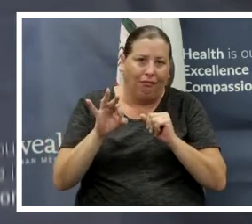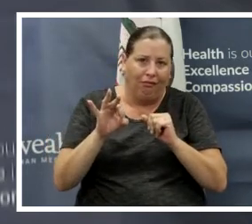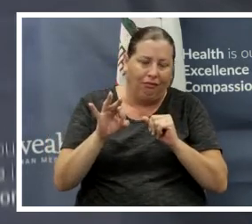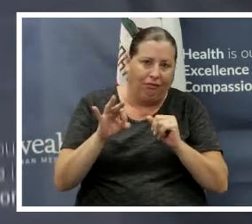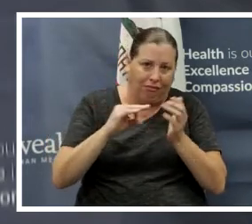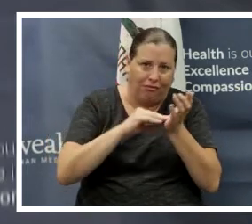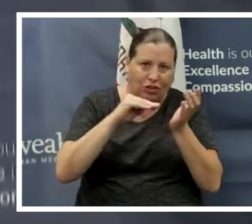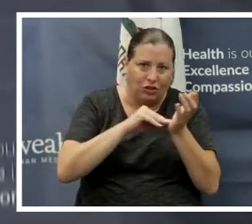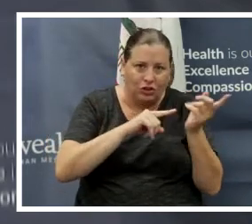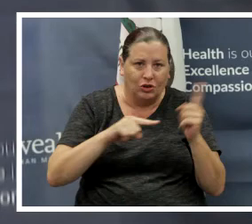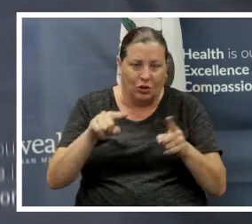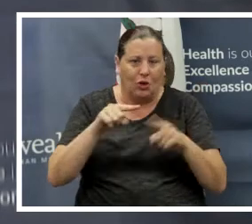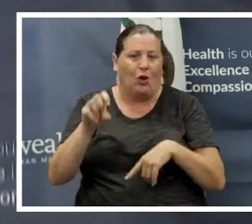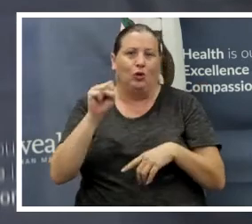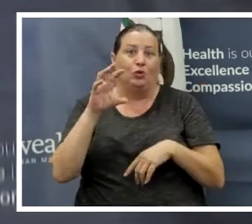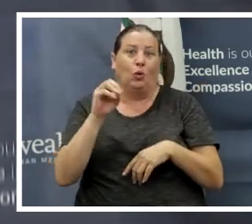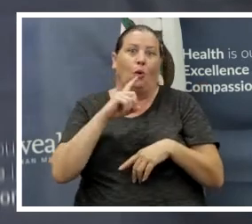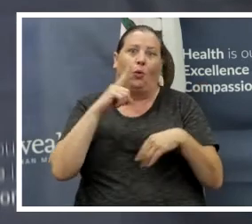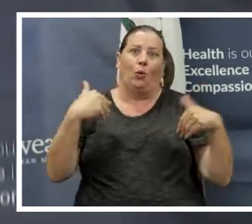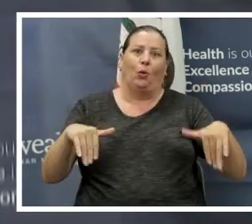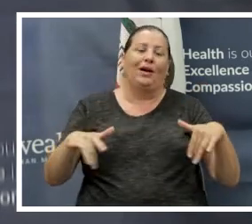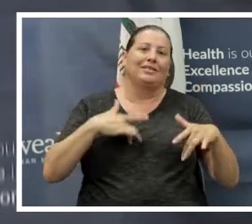many physicians want to come here and work here.